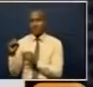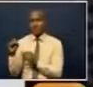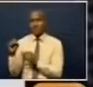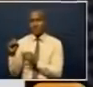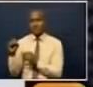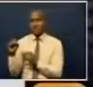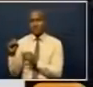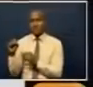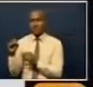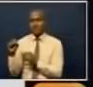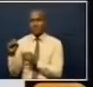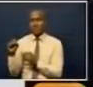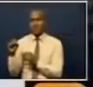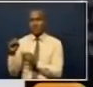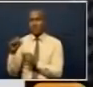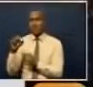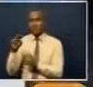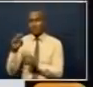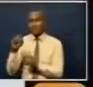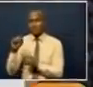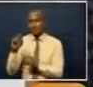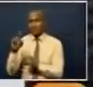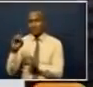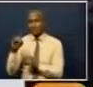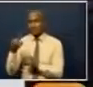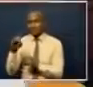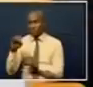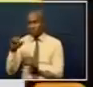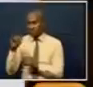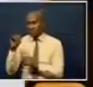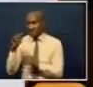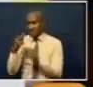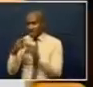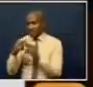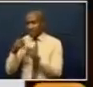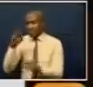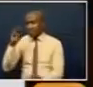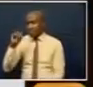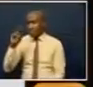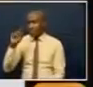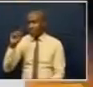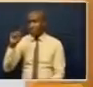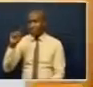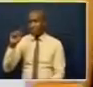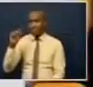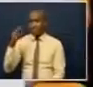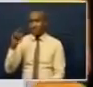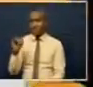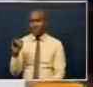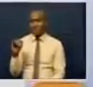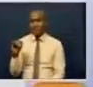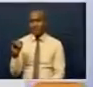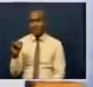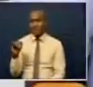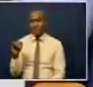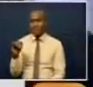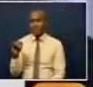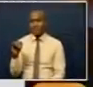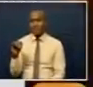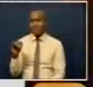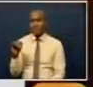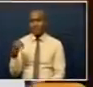the Metropolitan, was the, I remember his name. Karega Mutahi, mm-hmm. and all that, and it's a beautiful plan, you know. There's an urban